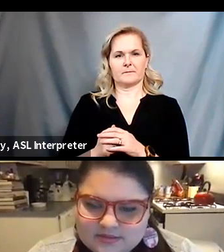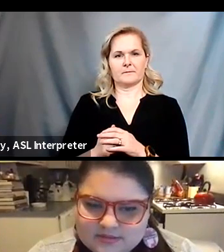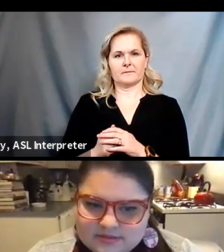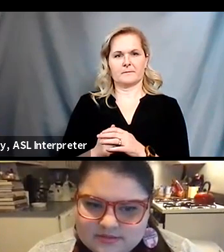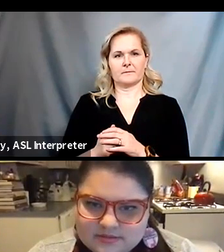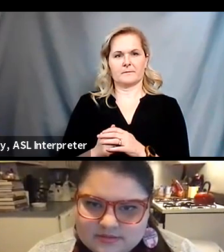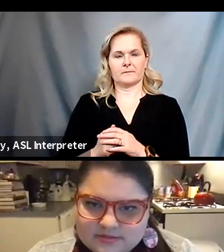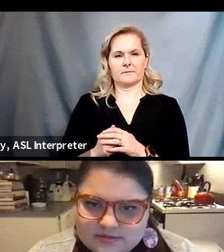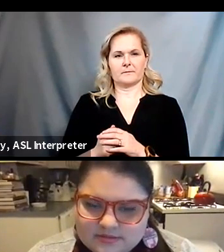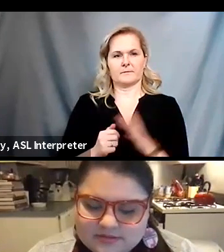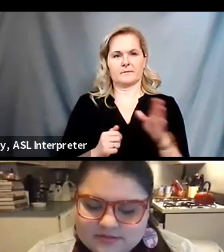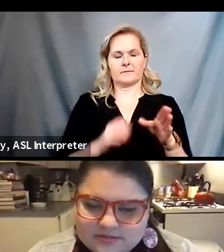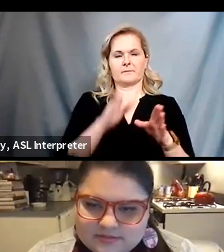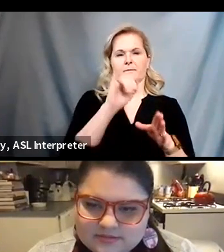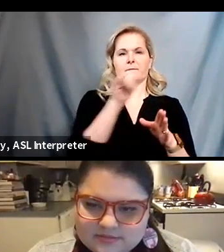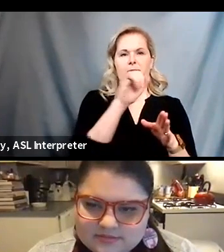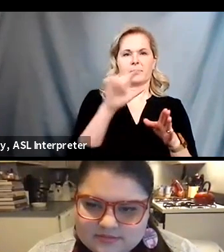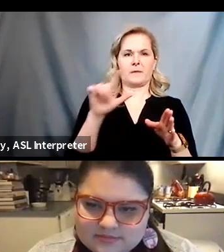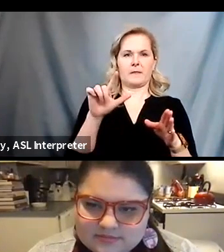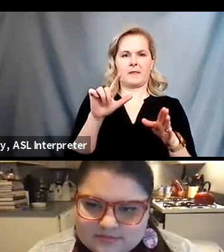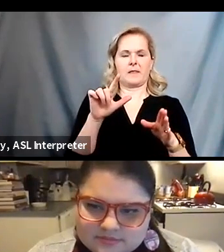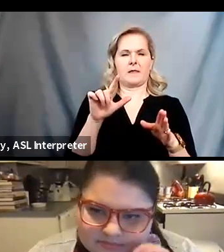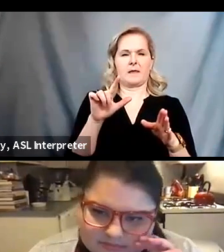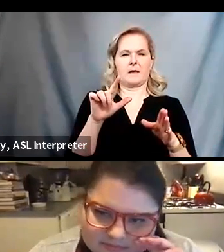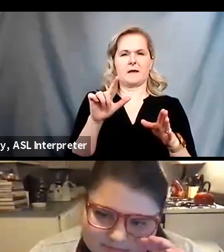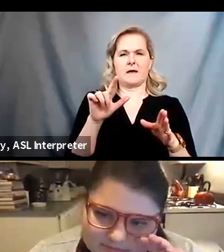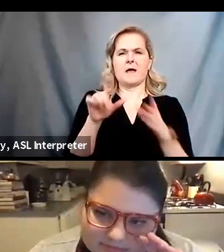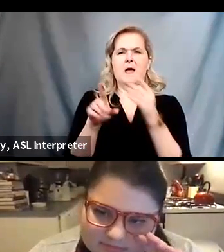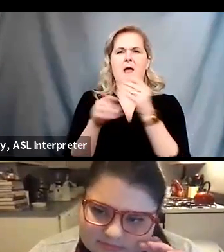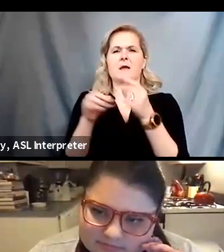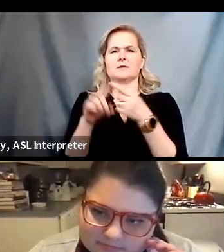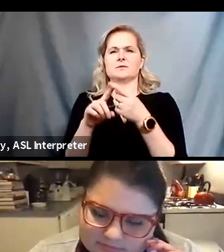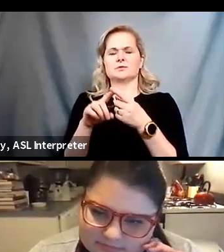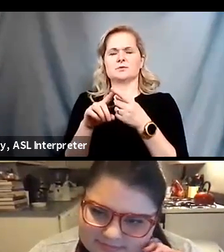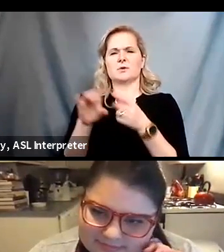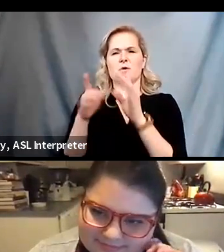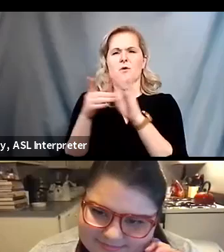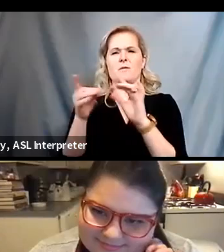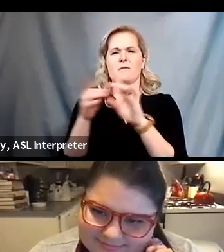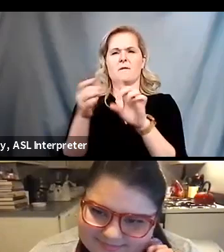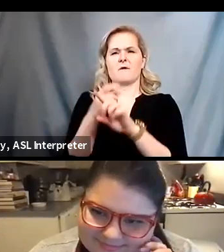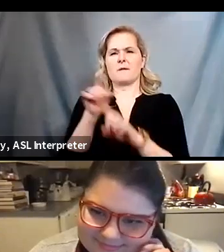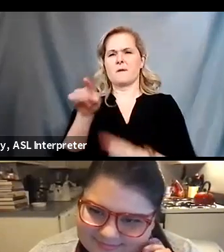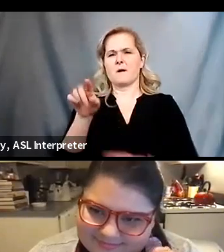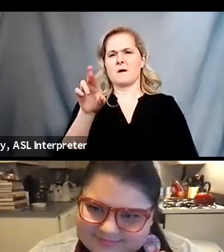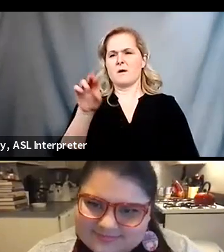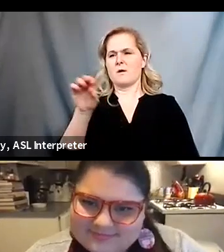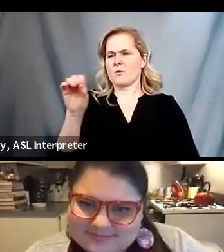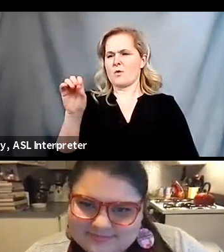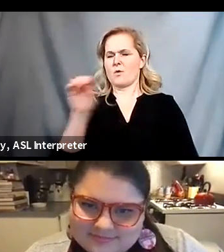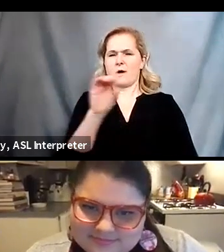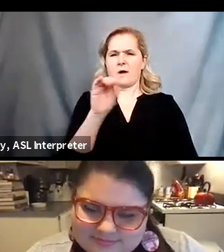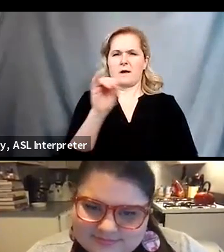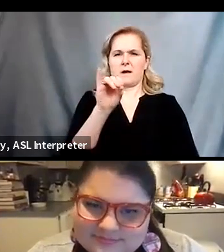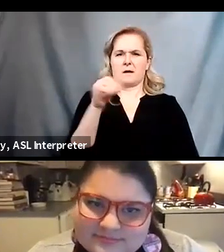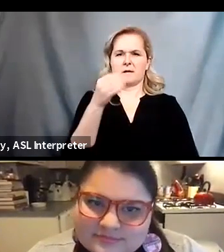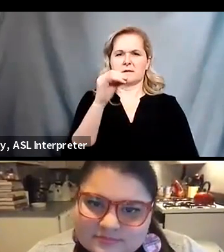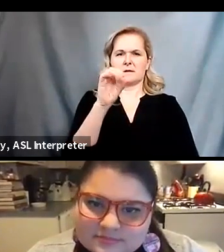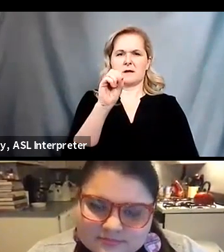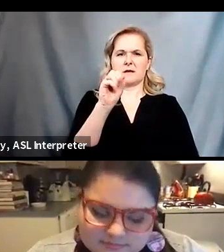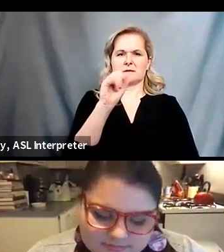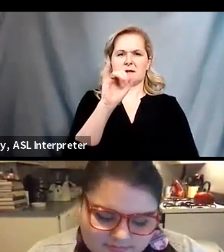I think picking up on what Rue and Jessica have said, and thank you for sharing that,